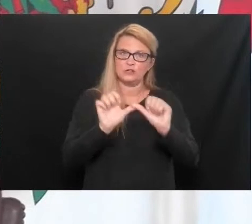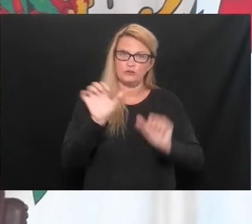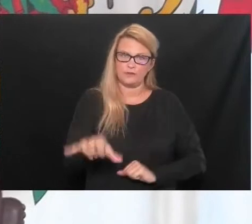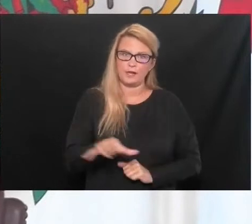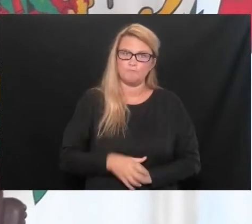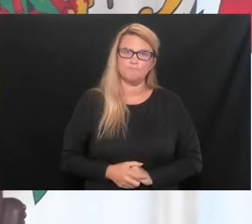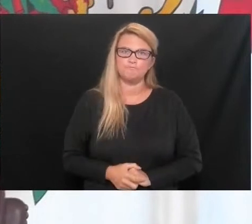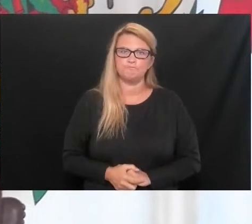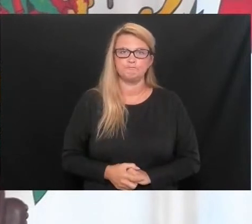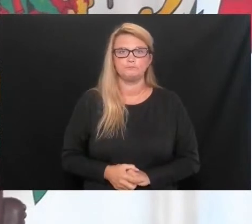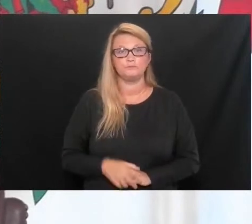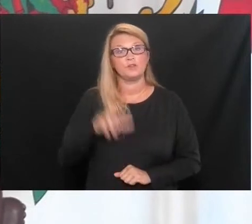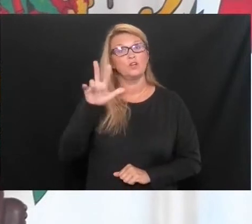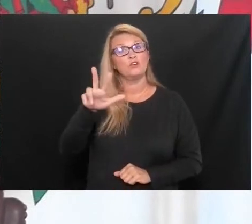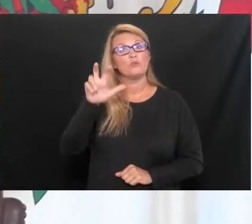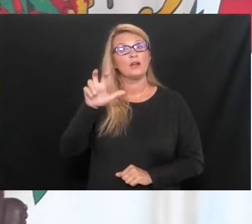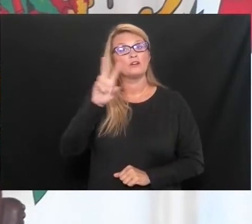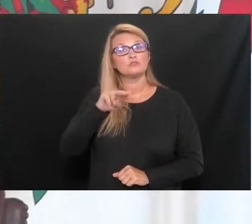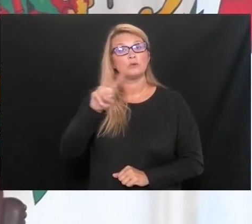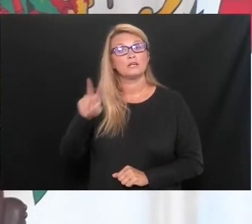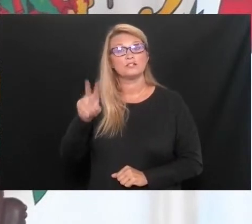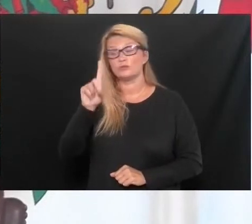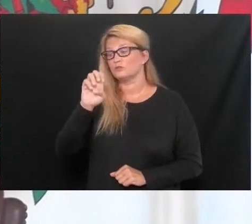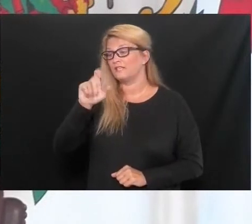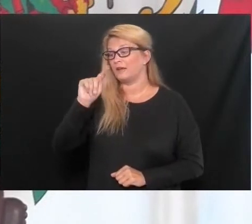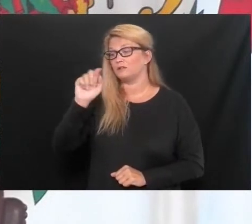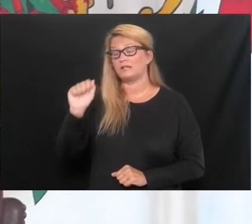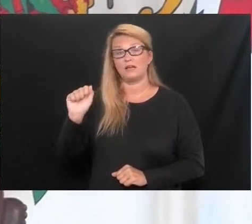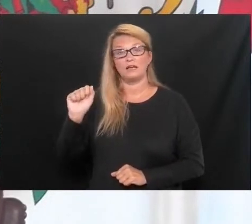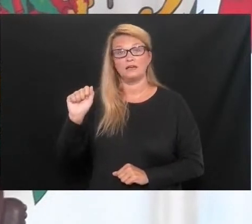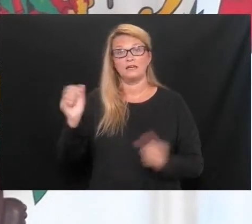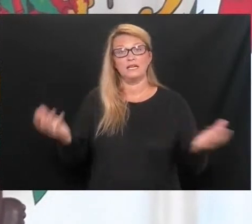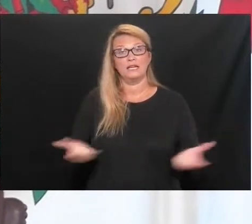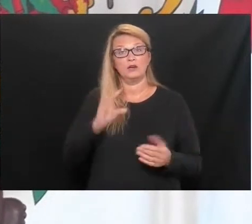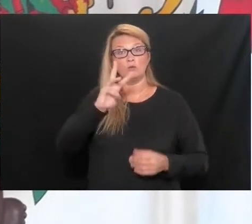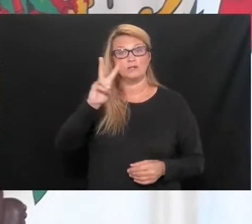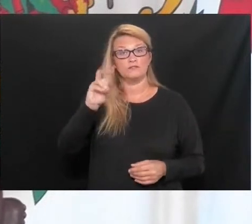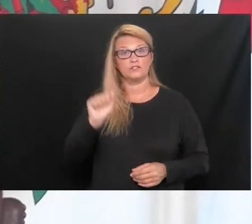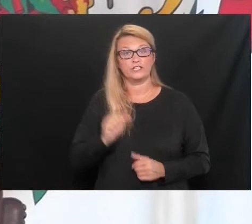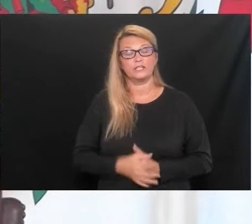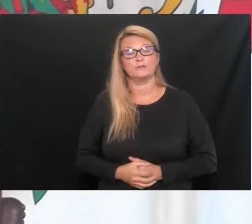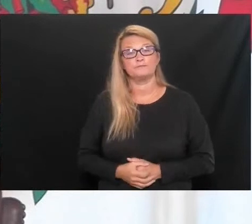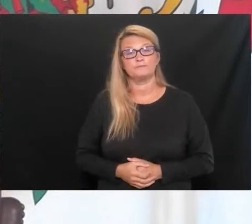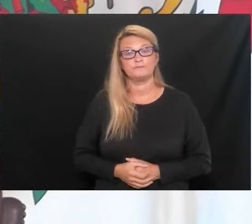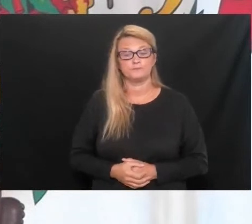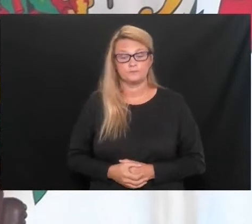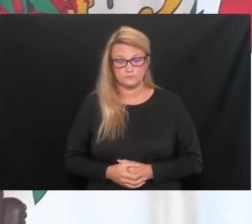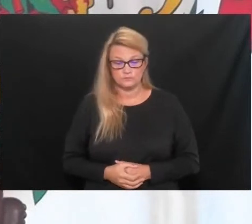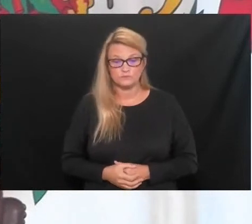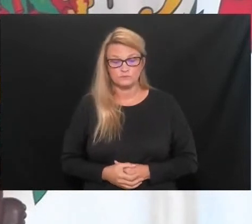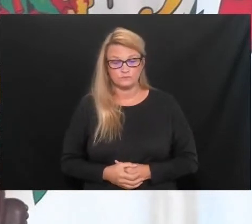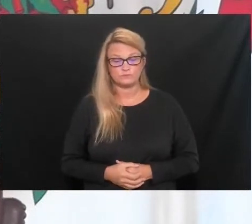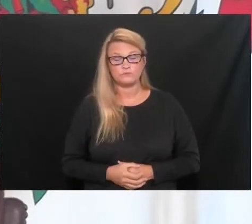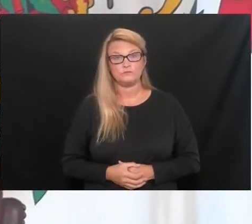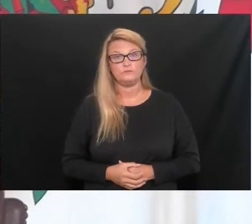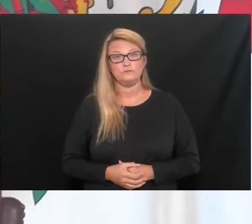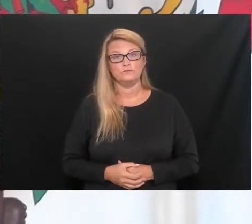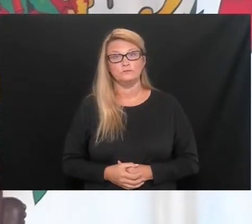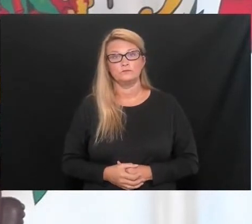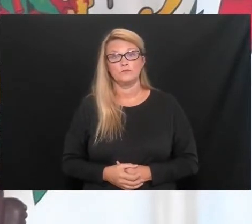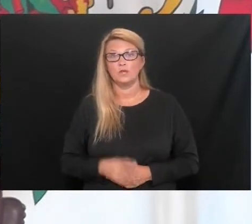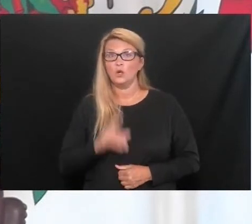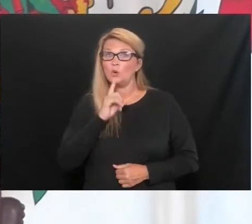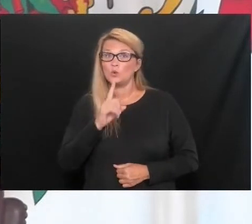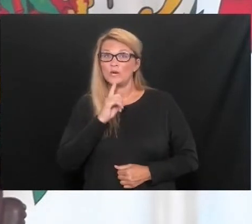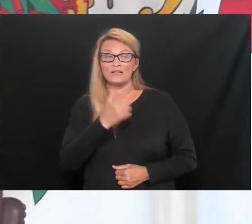have 322 Delta variant cases in West Virginia. I want to remind you again how effective